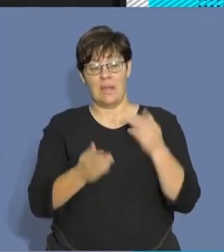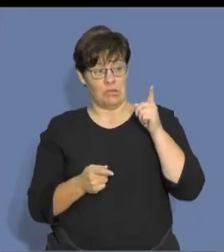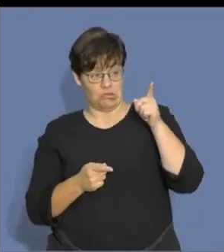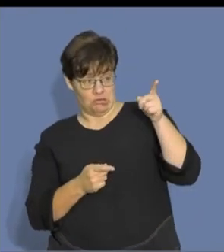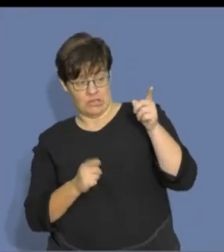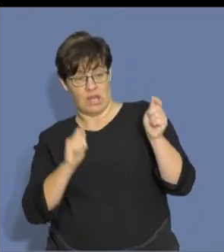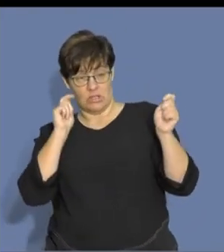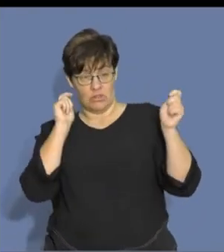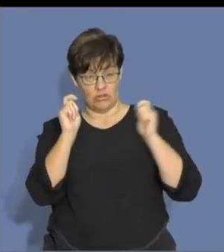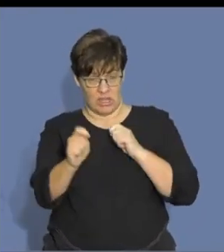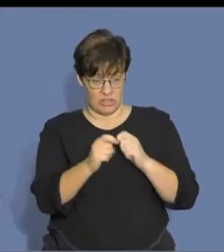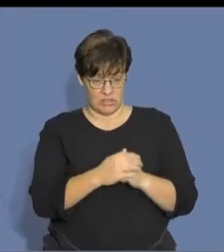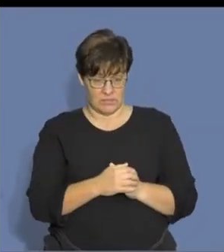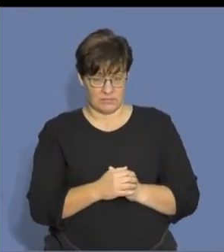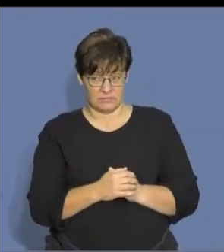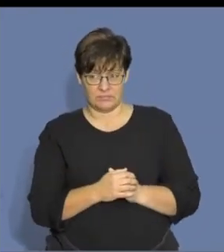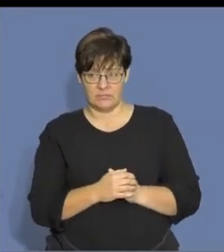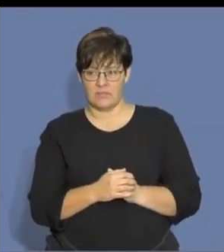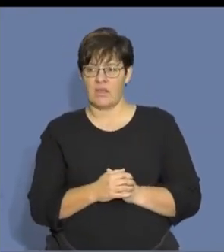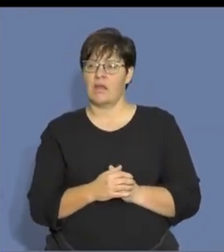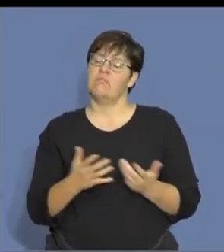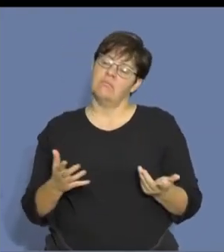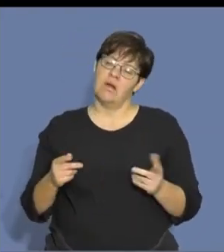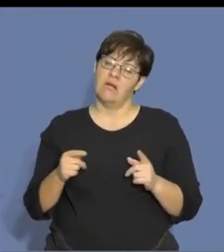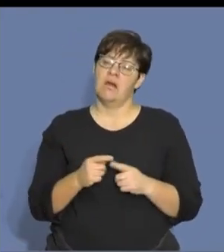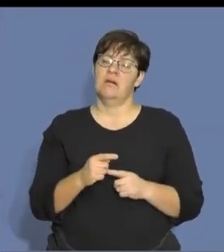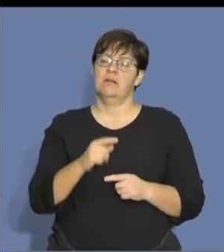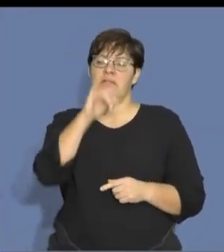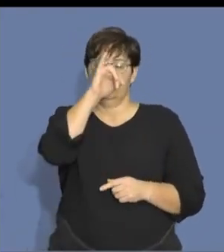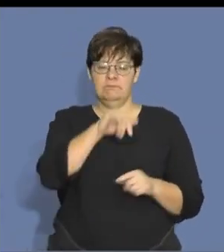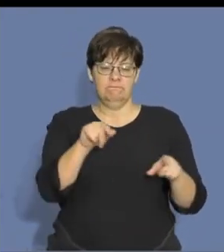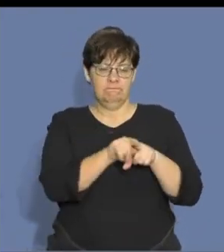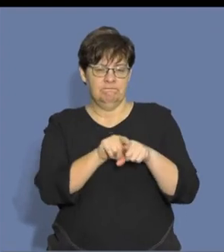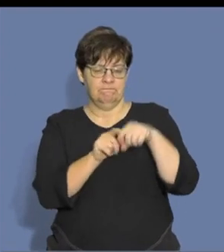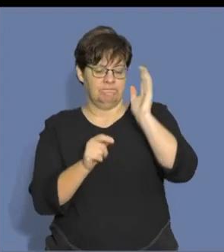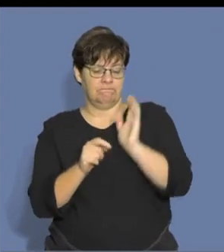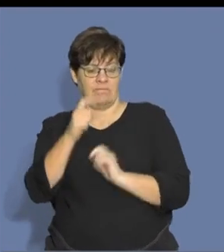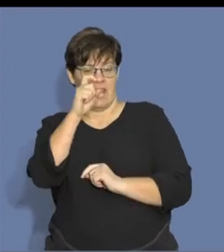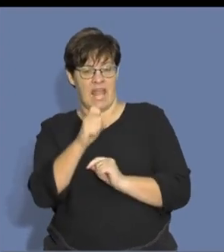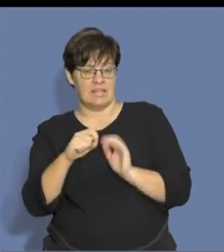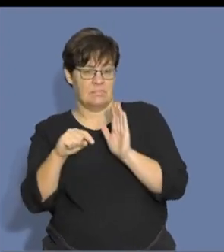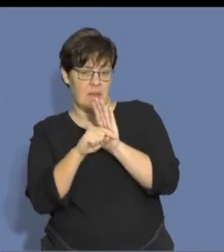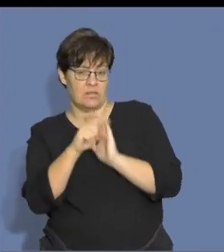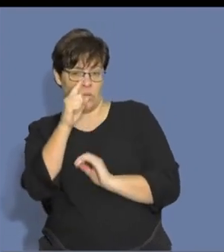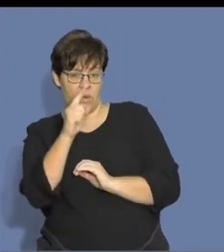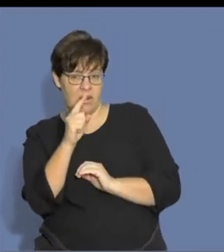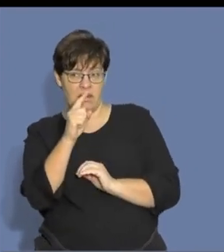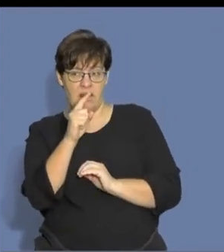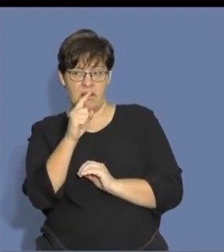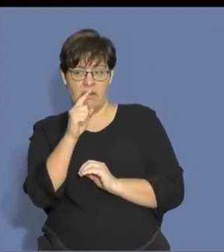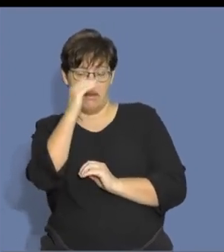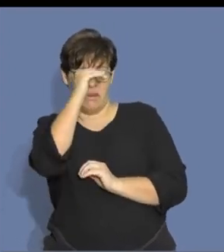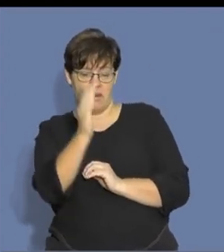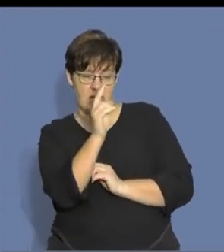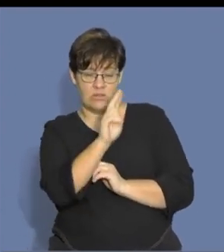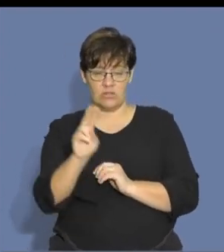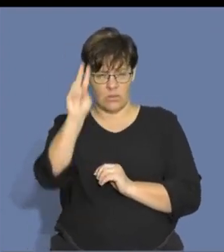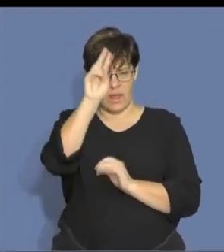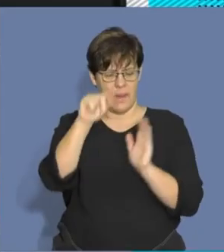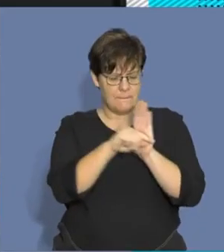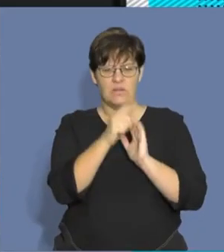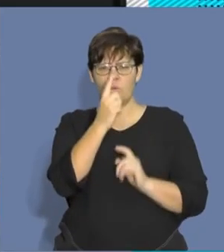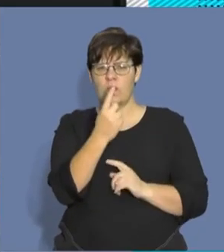this parabola and wrote it as y equals x minus 1 squared, can anyone remember what that minus 1